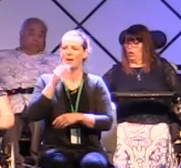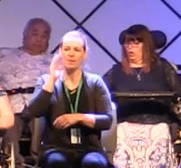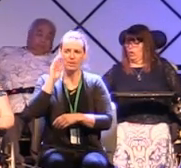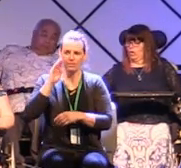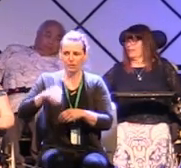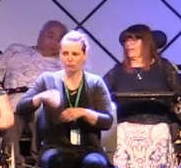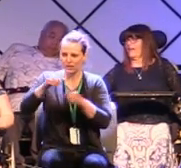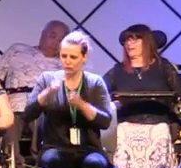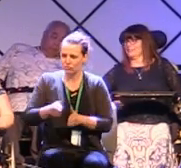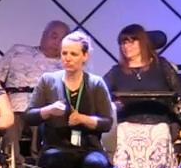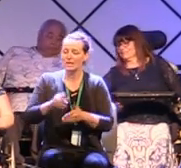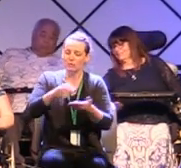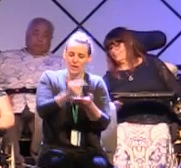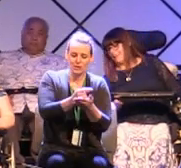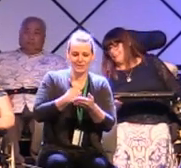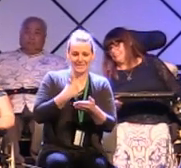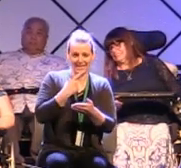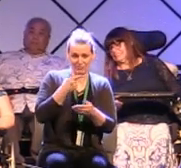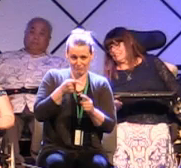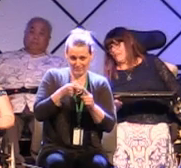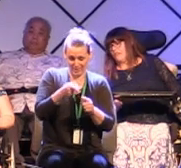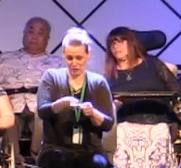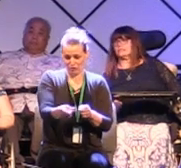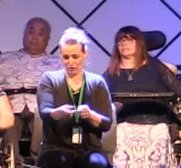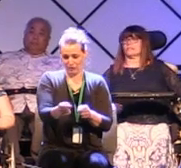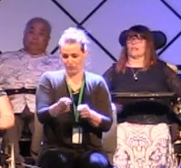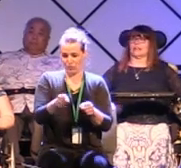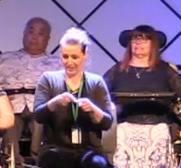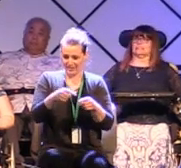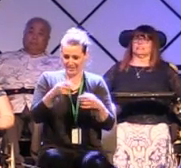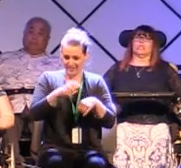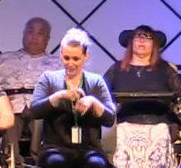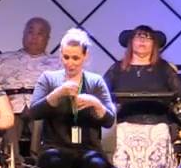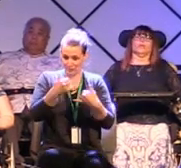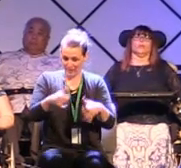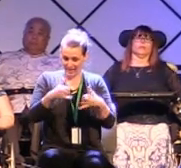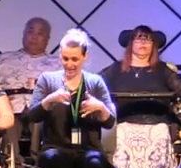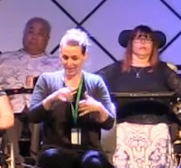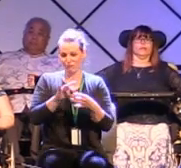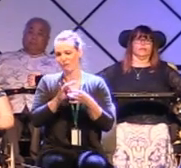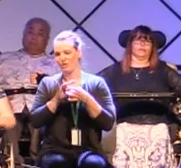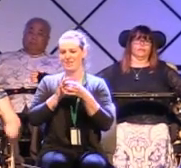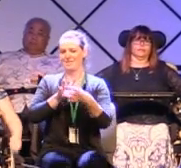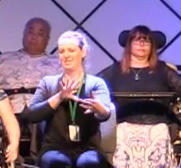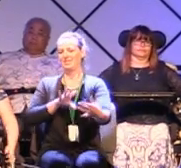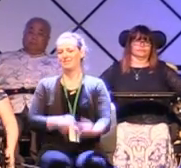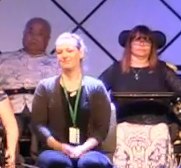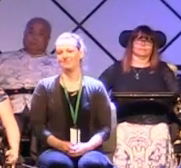graduates say to their dogs when it's time to play, release. Thank you.